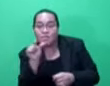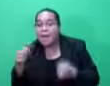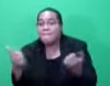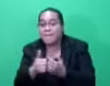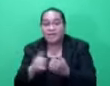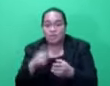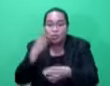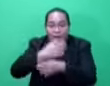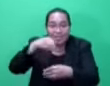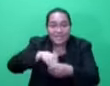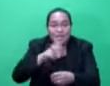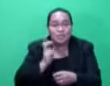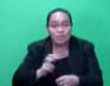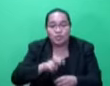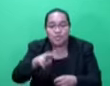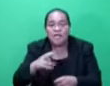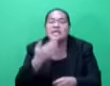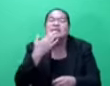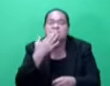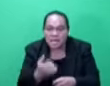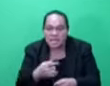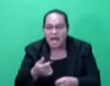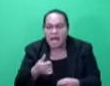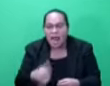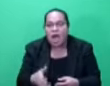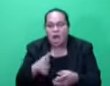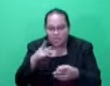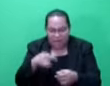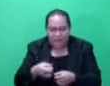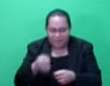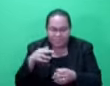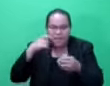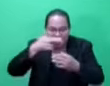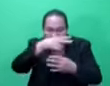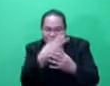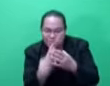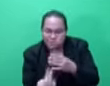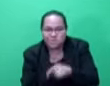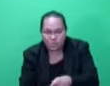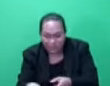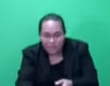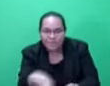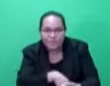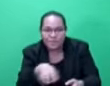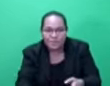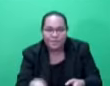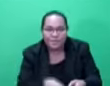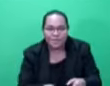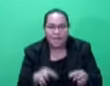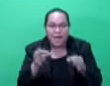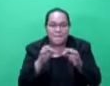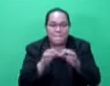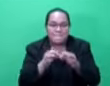areas. Lift the ban on the beach dimmer. The harvest must be good now after the period the ban has